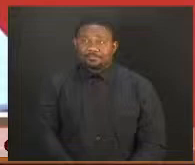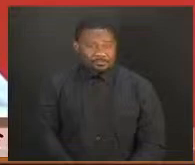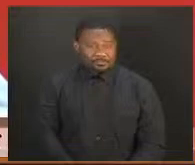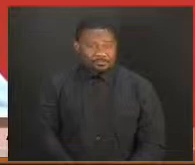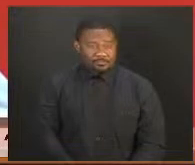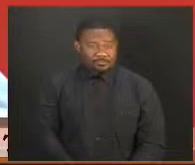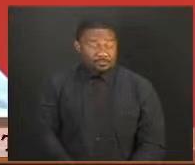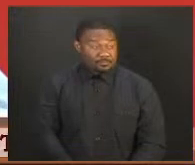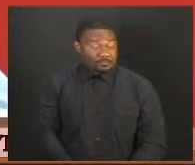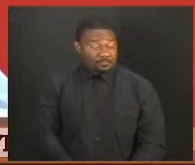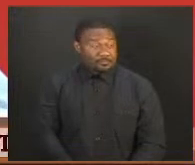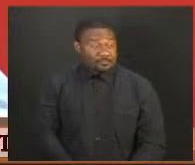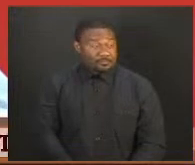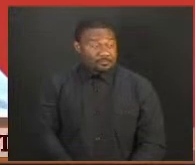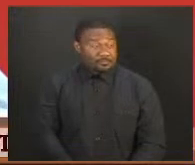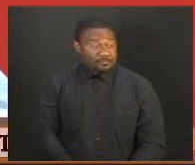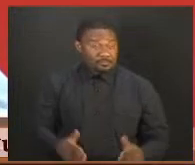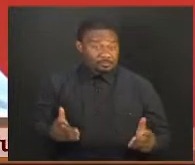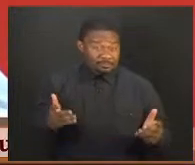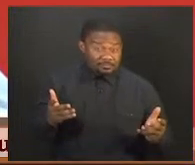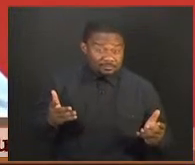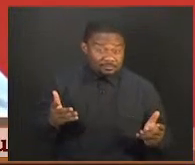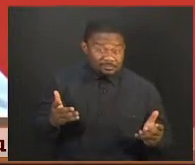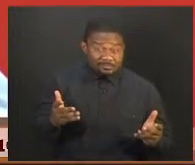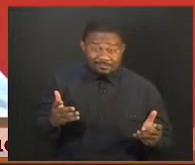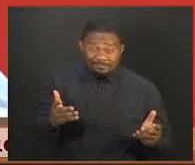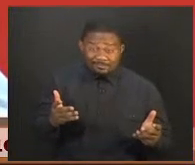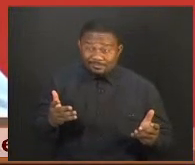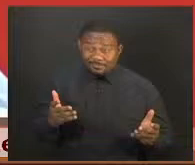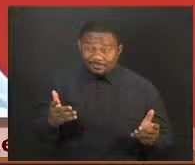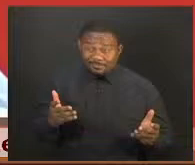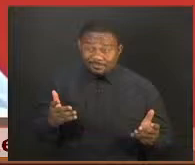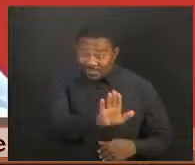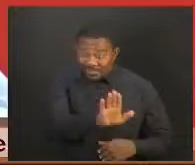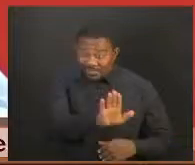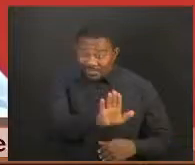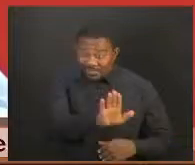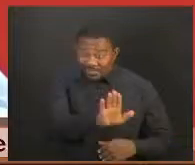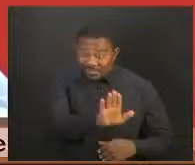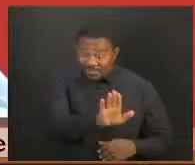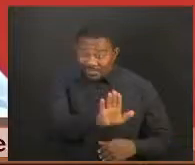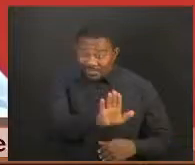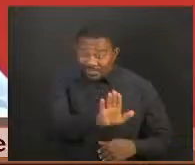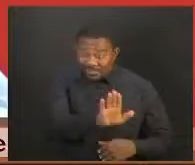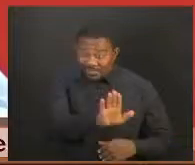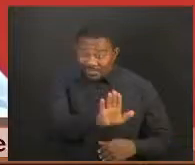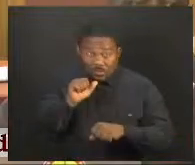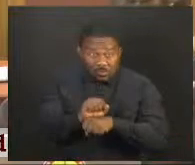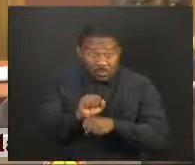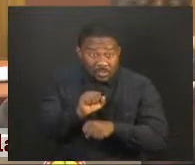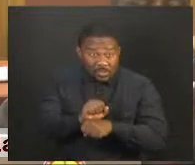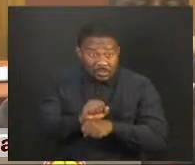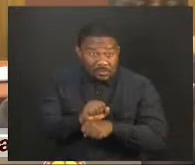Honourable members, is it the case that your mics have stopped working?